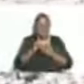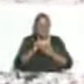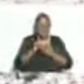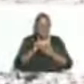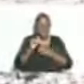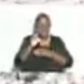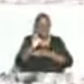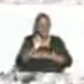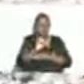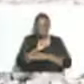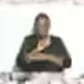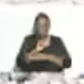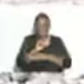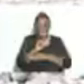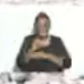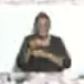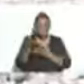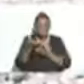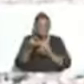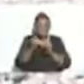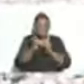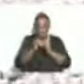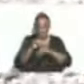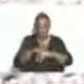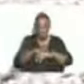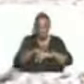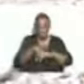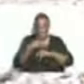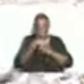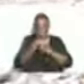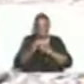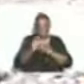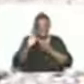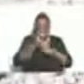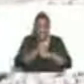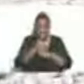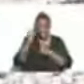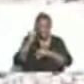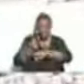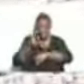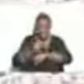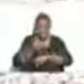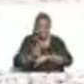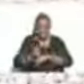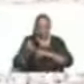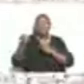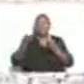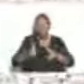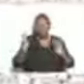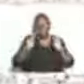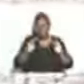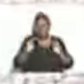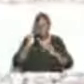Cool Acres shantytown for more time, after years of warning, government is determined that come Monday, these illegal structures will indeed begin